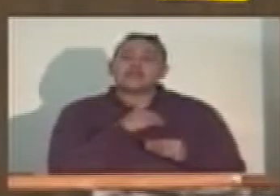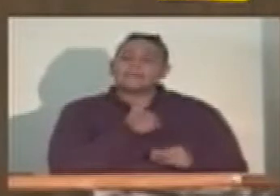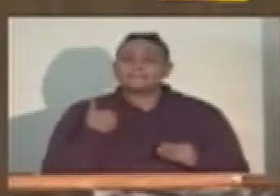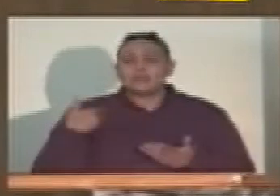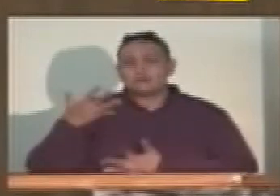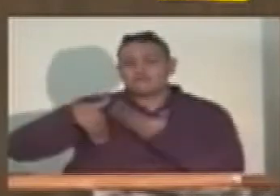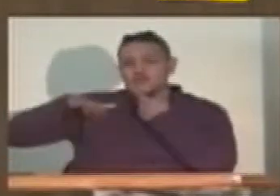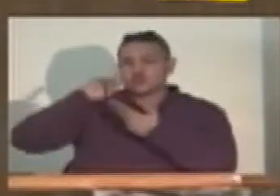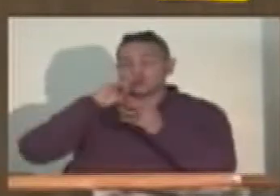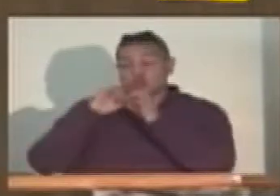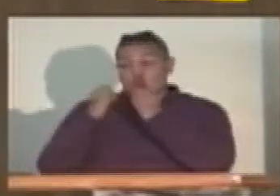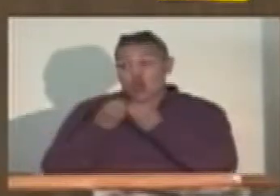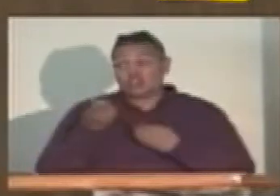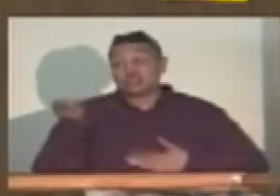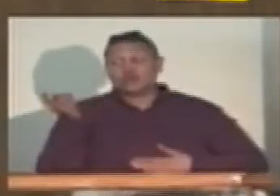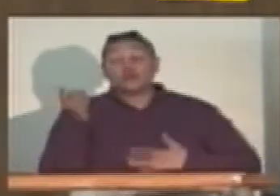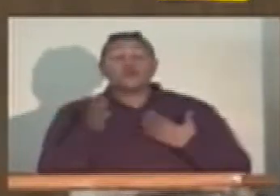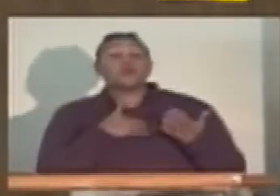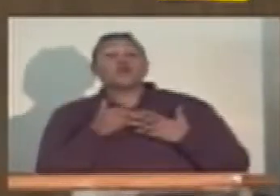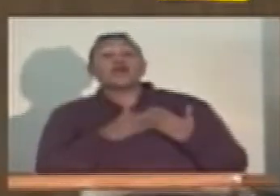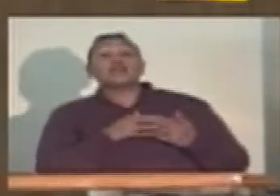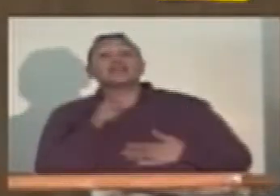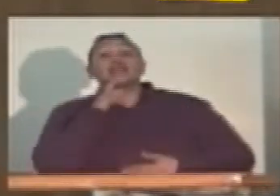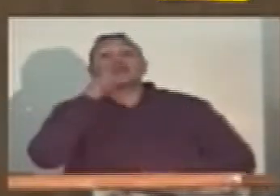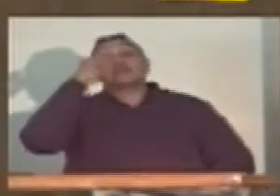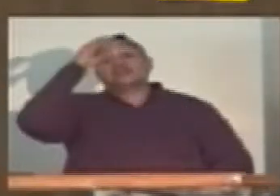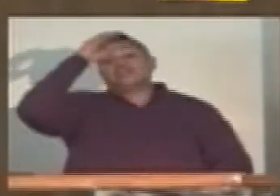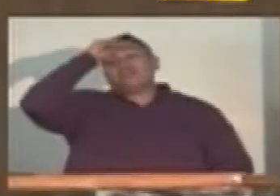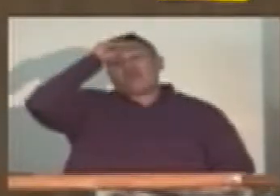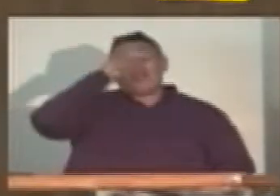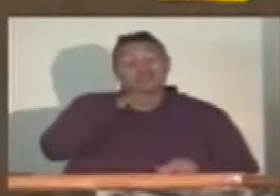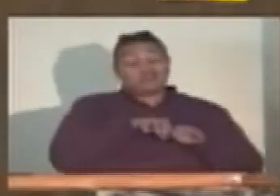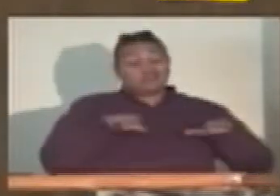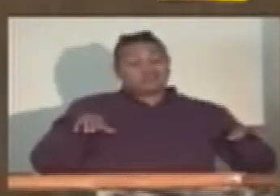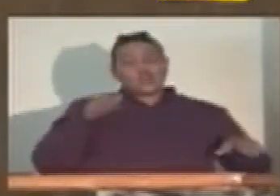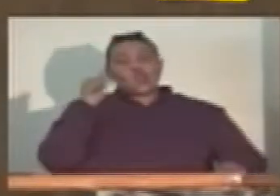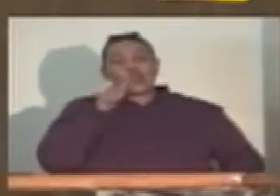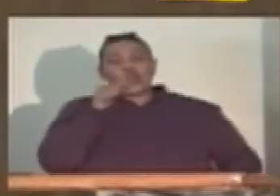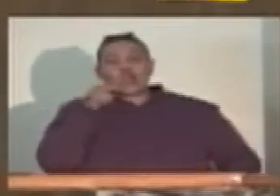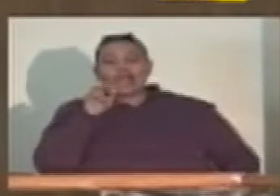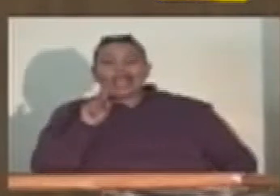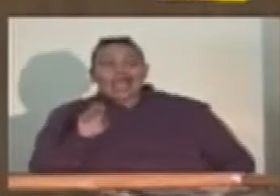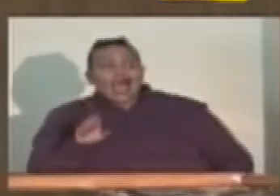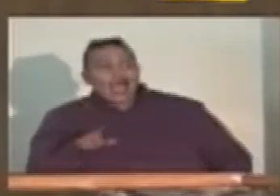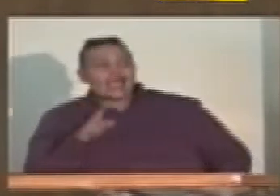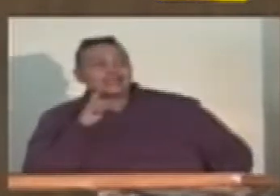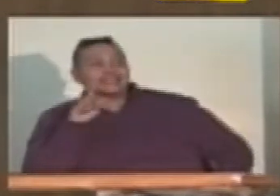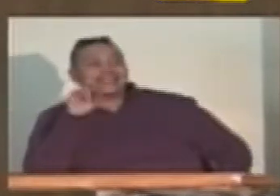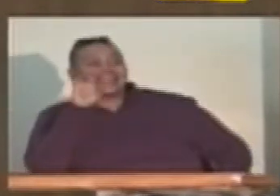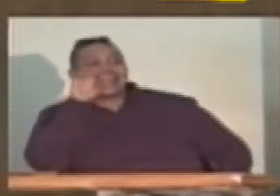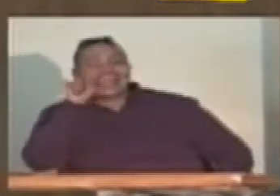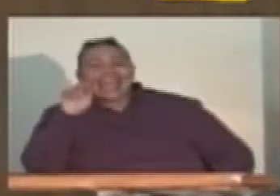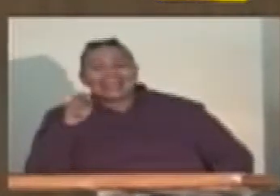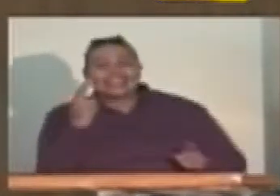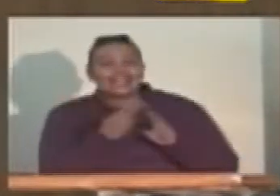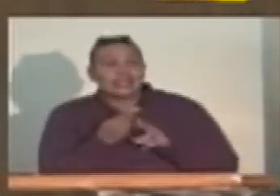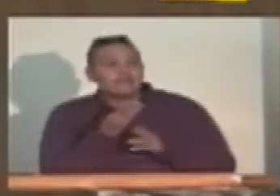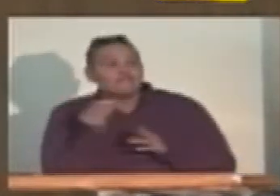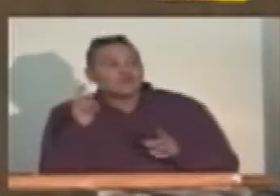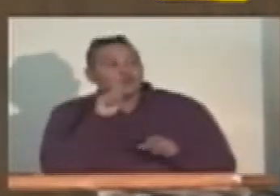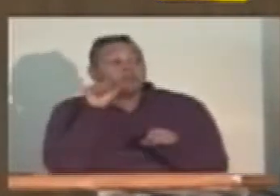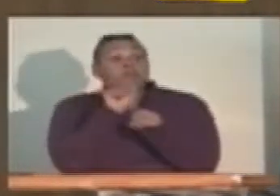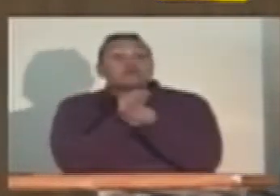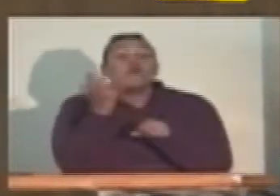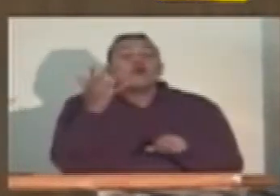organization, whether it is a Boy Scout, the Girls Guide, the Cadet, the Brownies, to name a few. Ensure